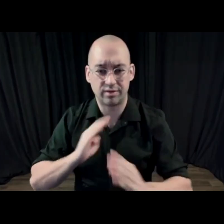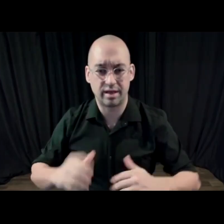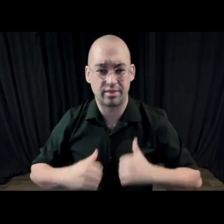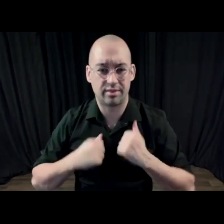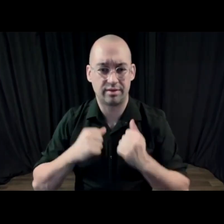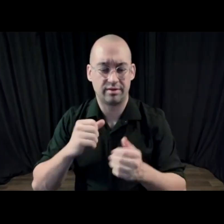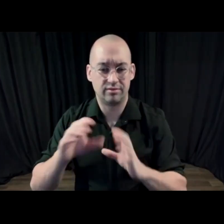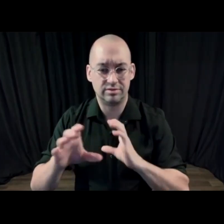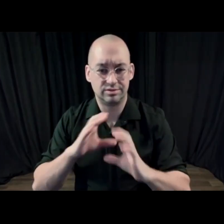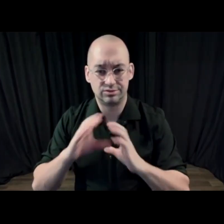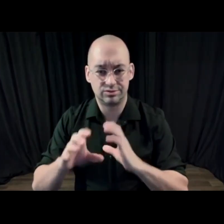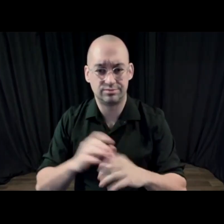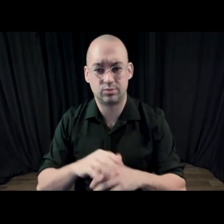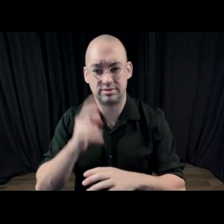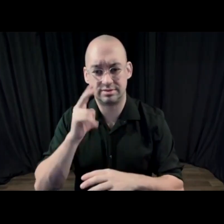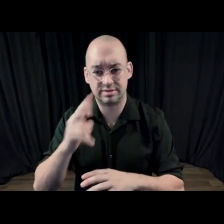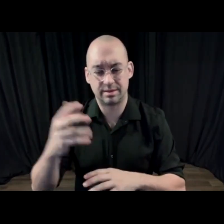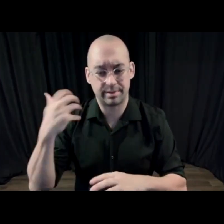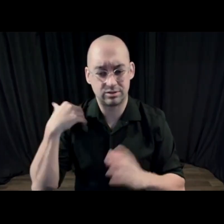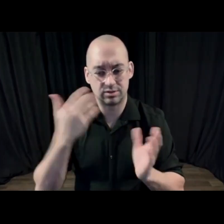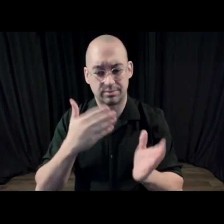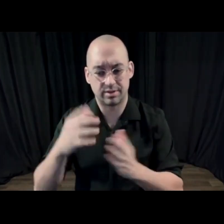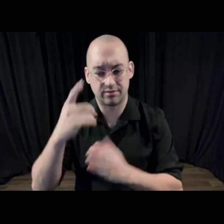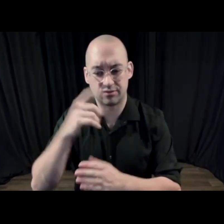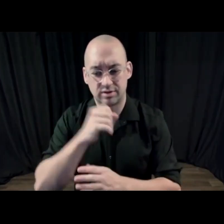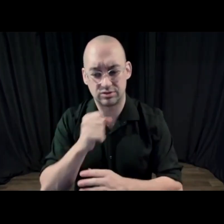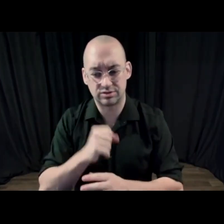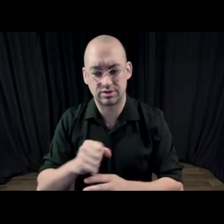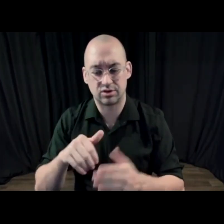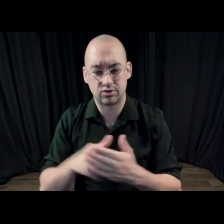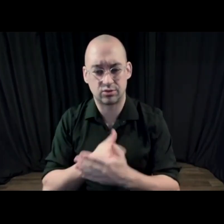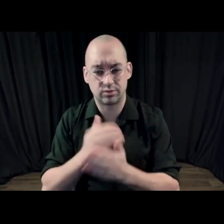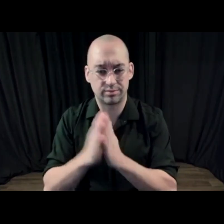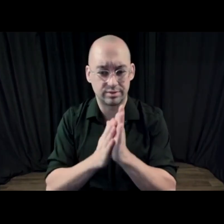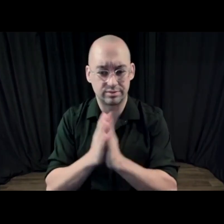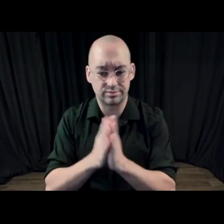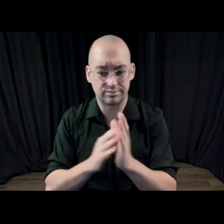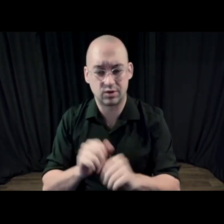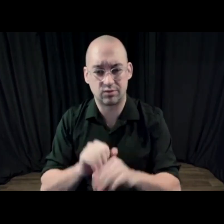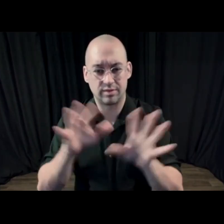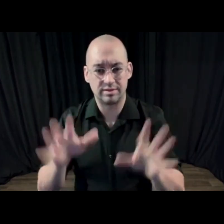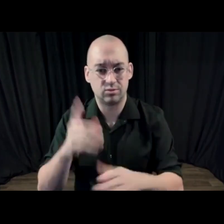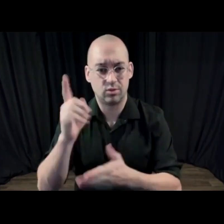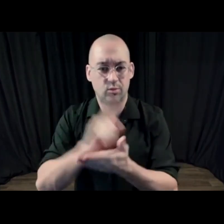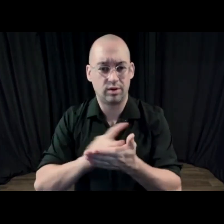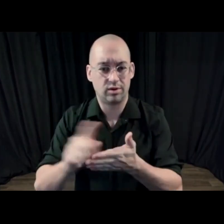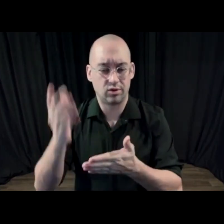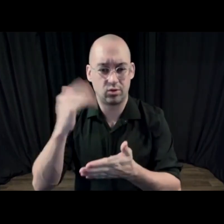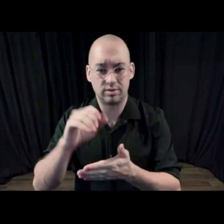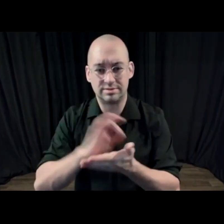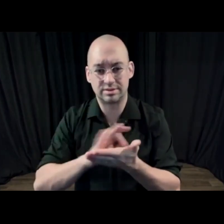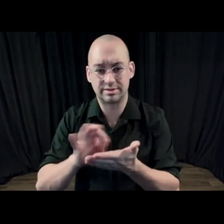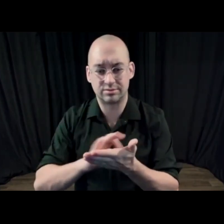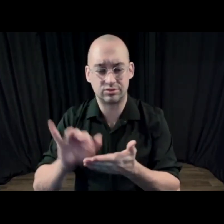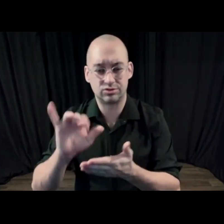will see in the Master Plan for Aging, the new initiatives that were just released last week that Secretary Johnson referenced. We will share those in the